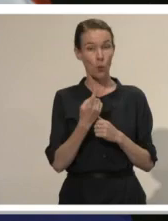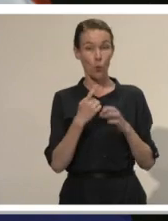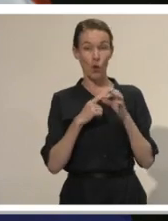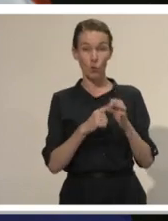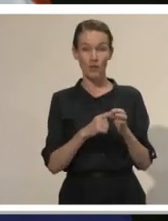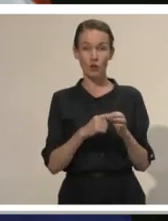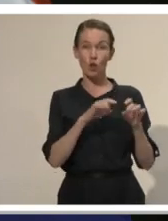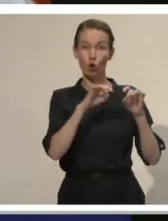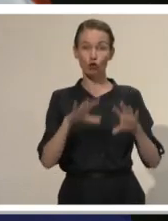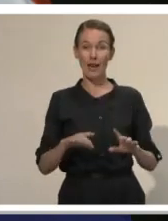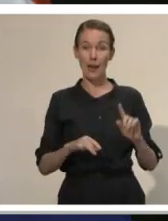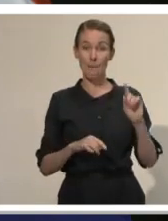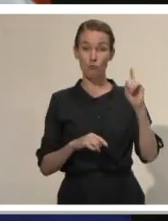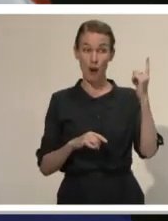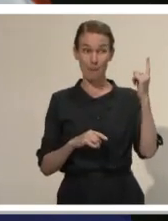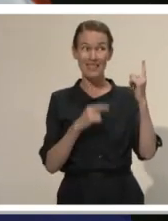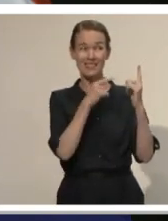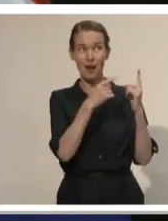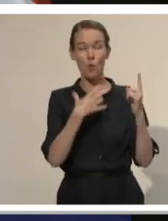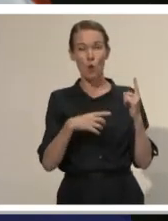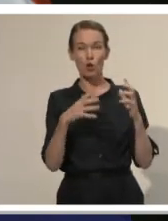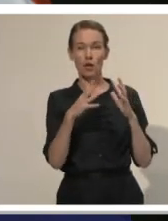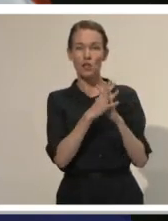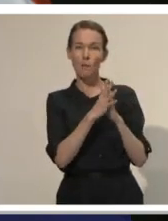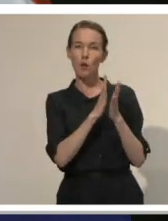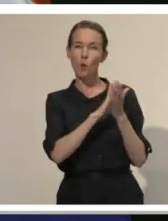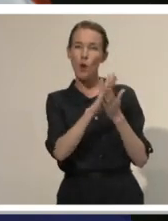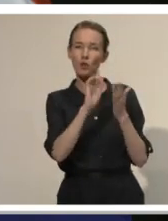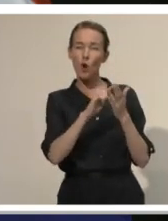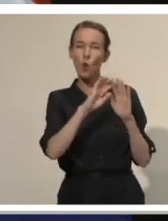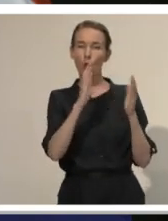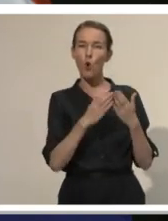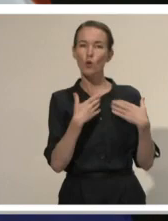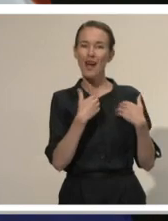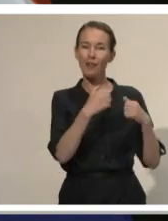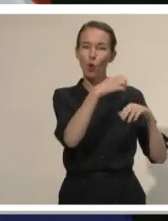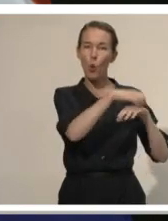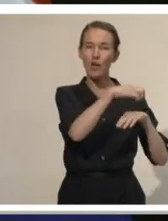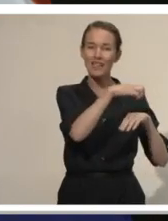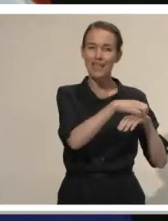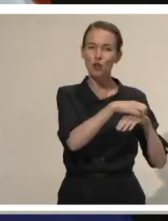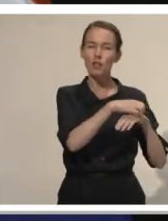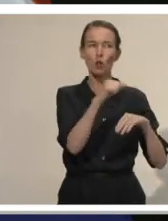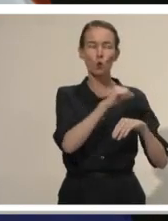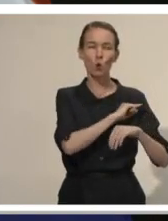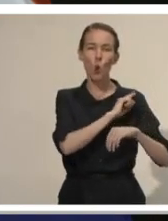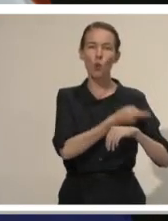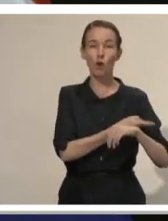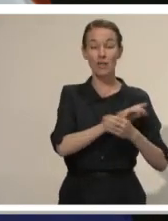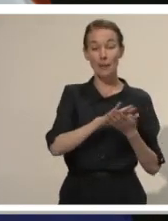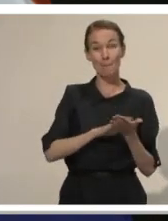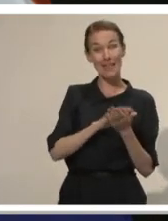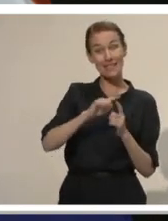another investigative body to have inspection powers to be able to enter countries and trace the source of outbreaks. Have you had any